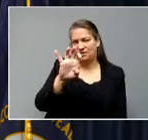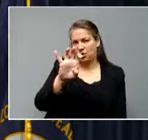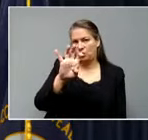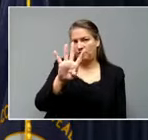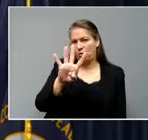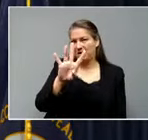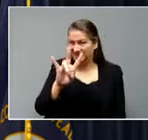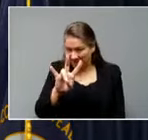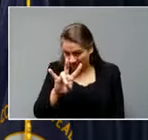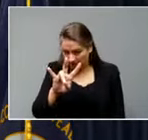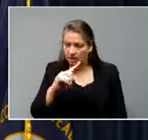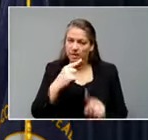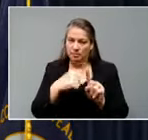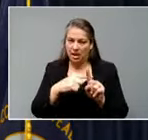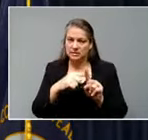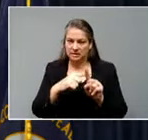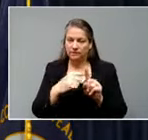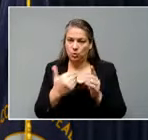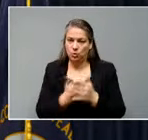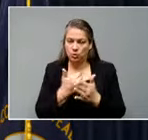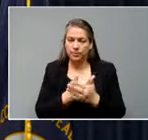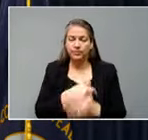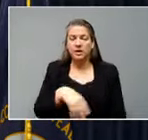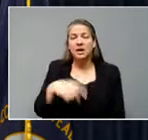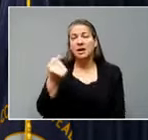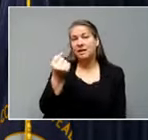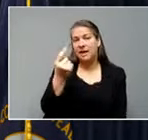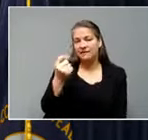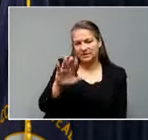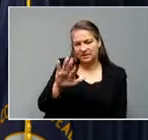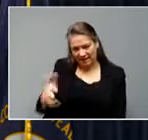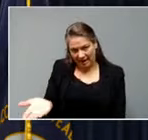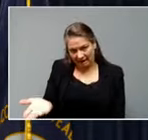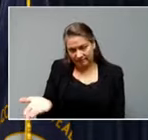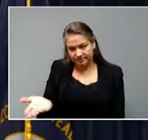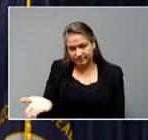747 new cases, 11 new deaths.